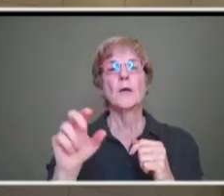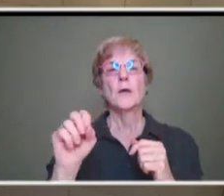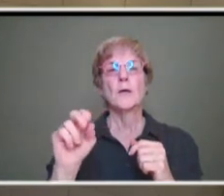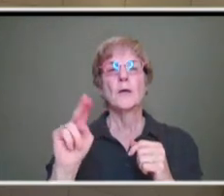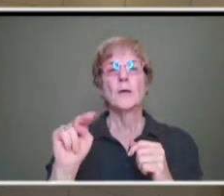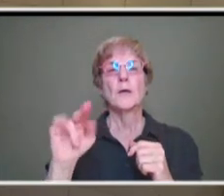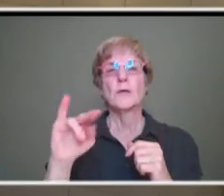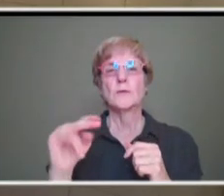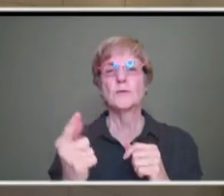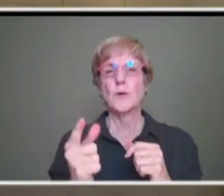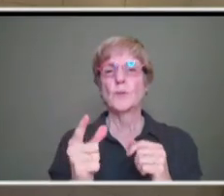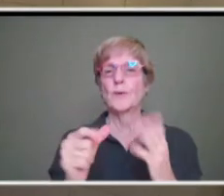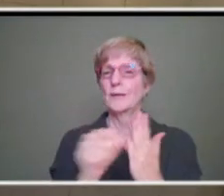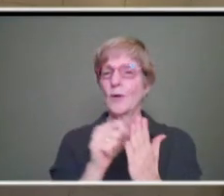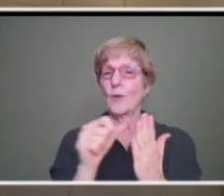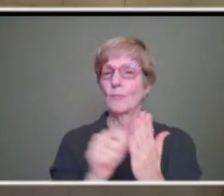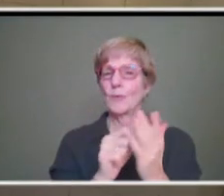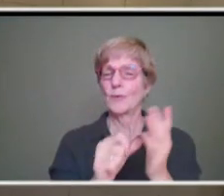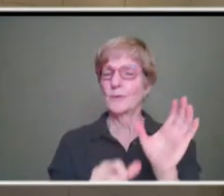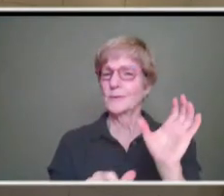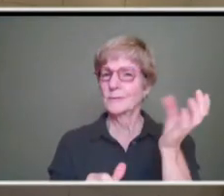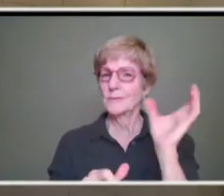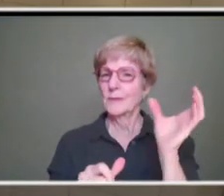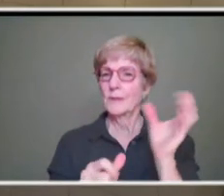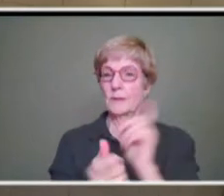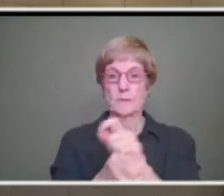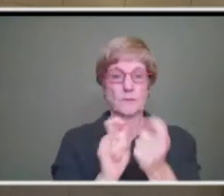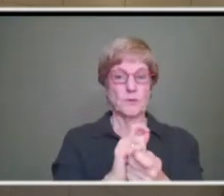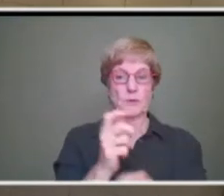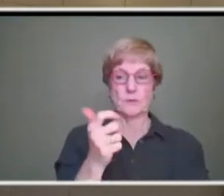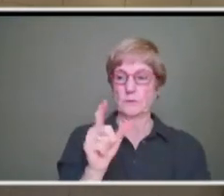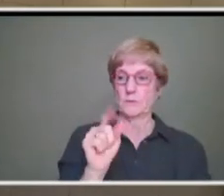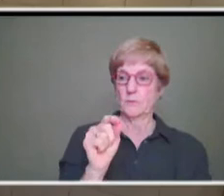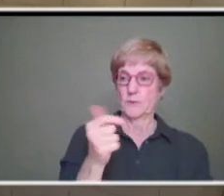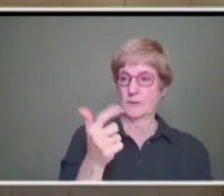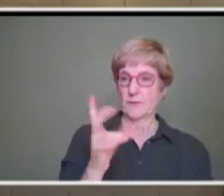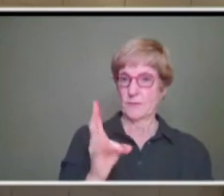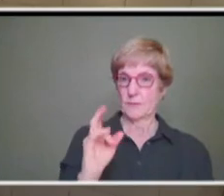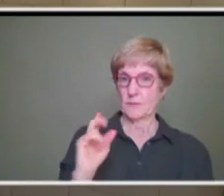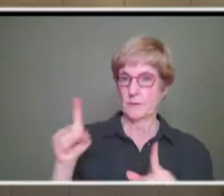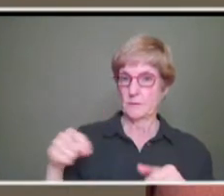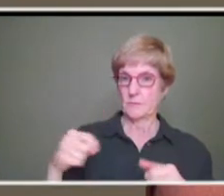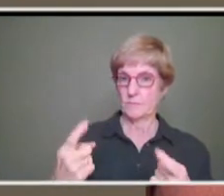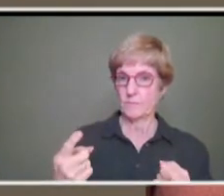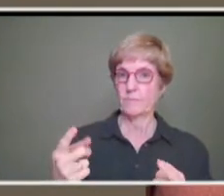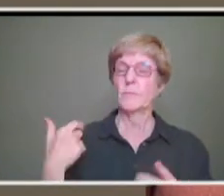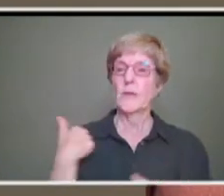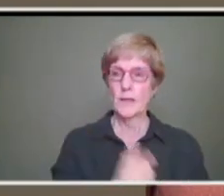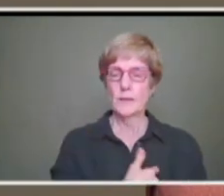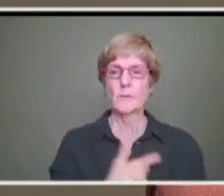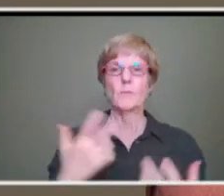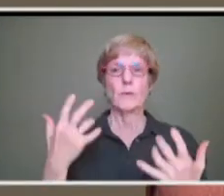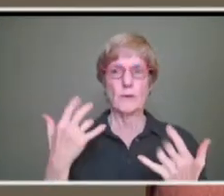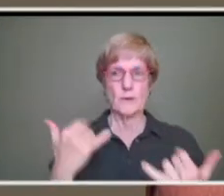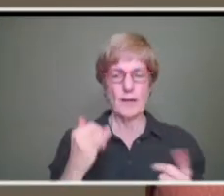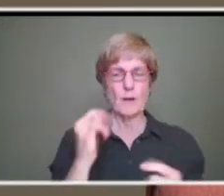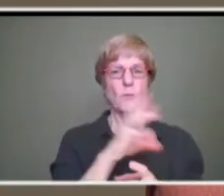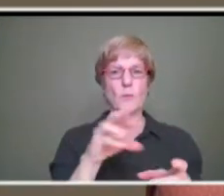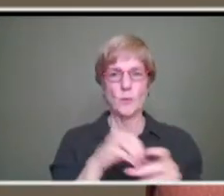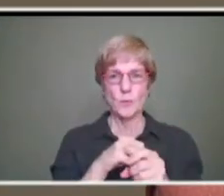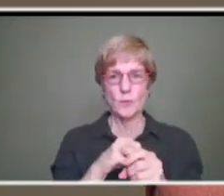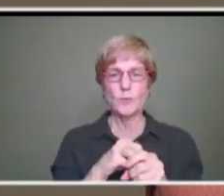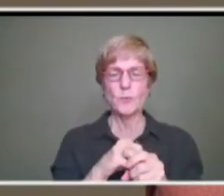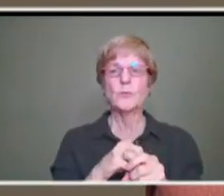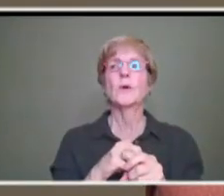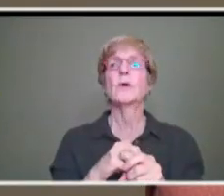several changes that were made since 2017. uh where we now include what's